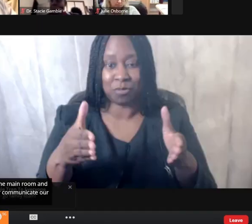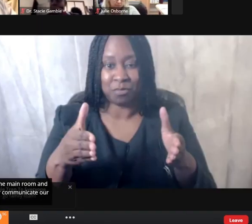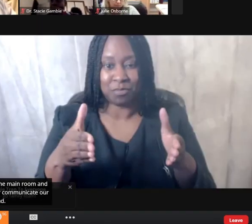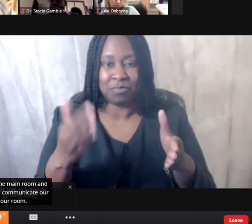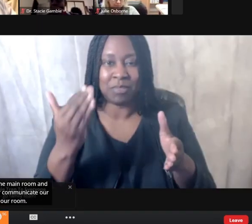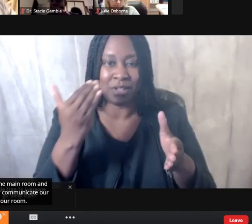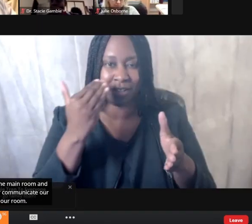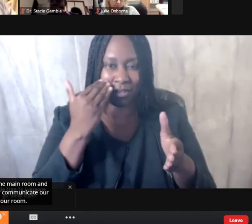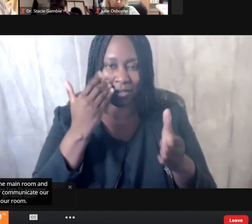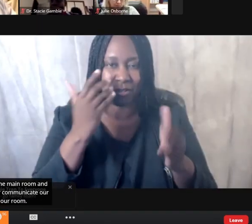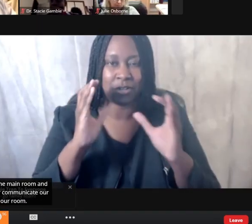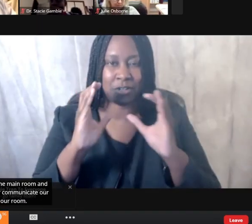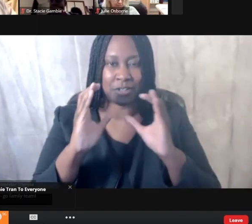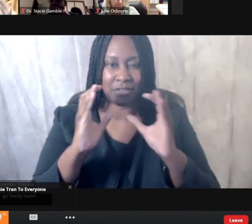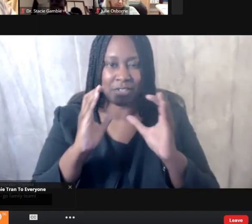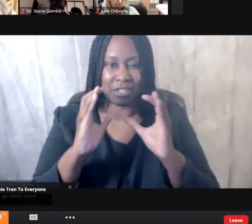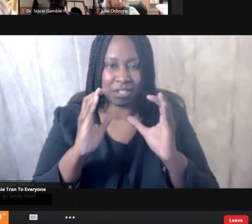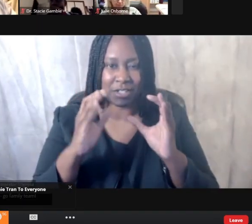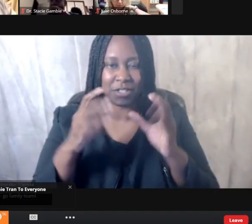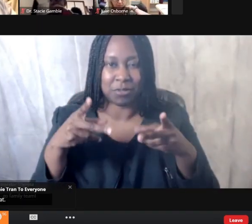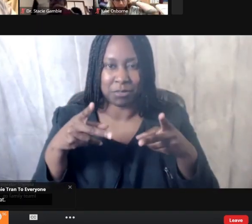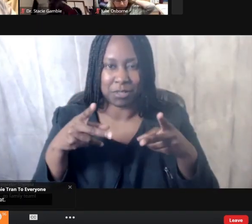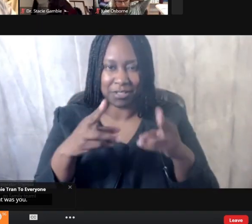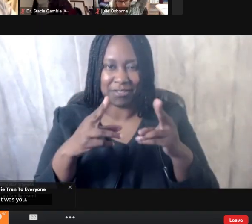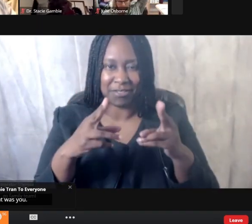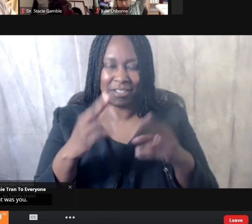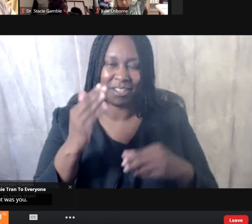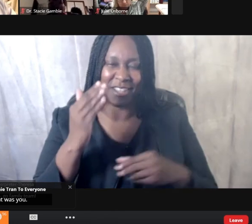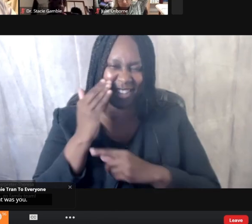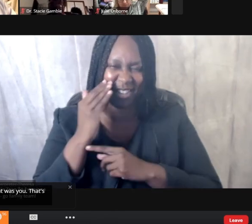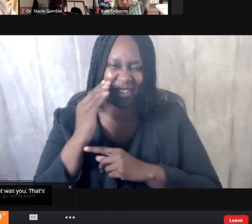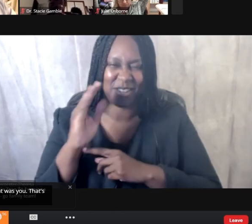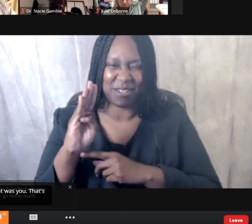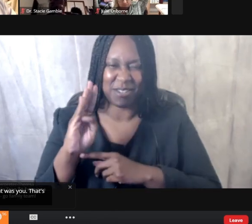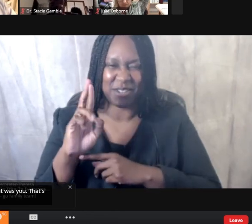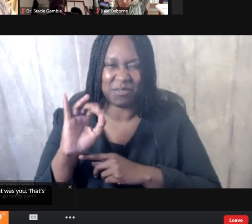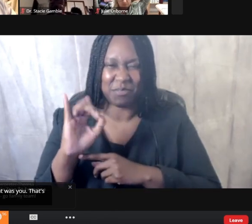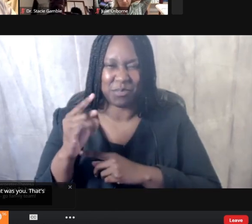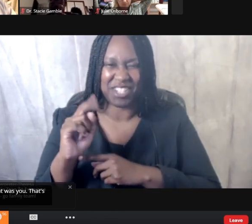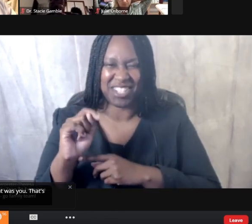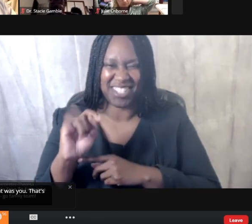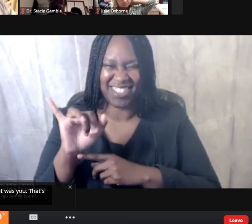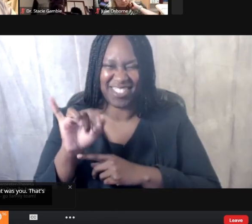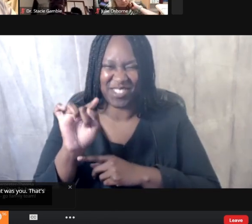in our room. Sorry about that, Brigitte. I know that was you. That's quite all right.